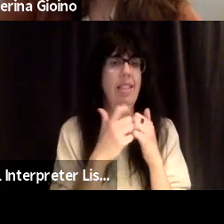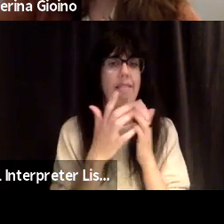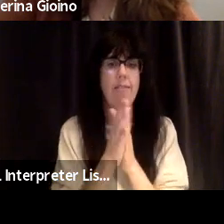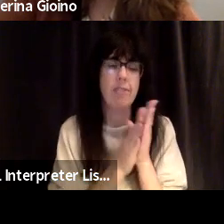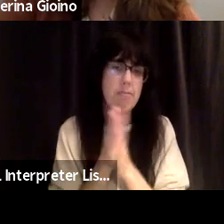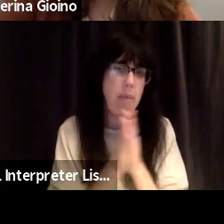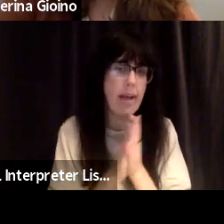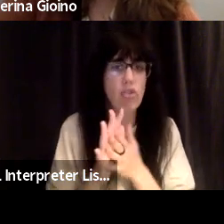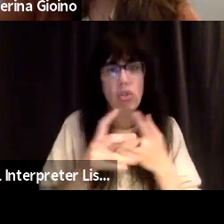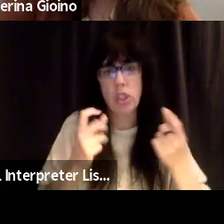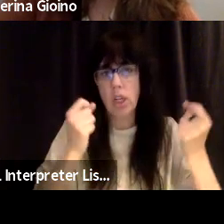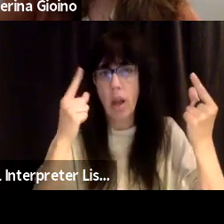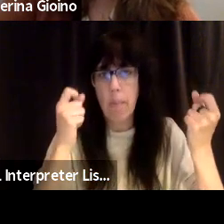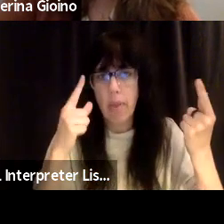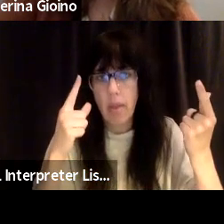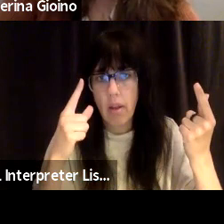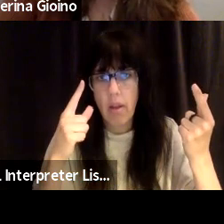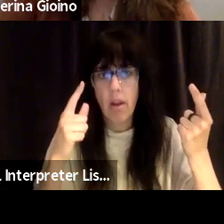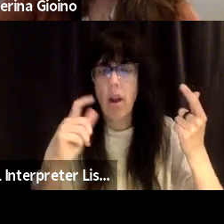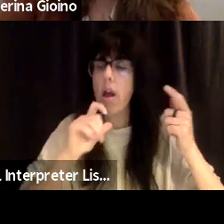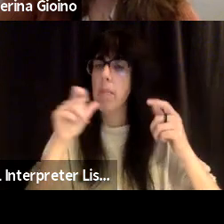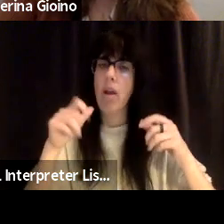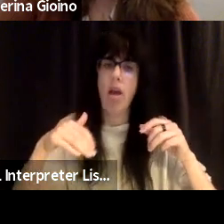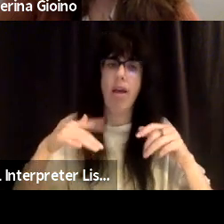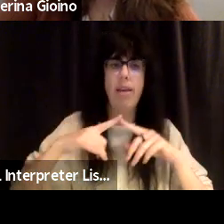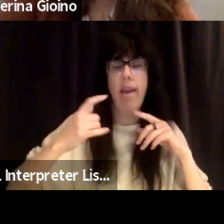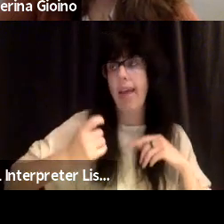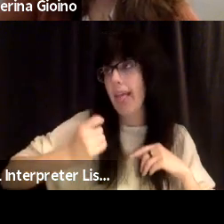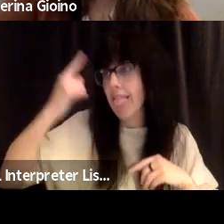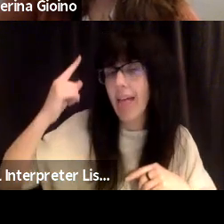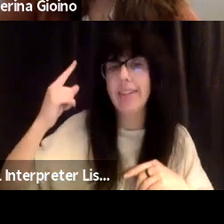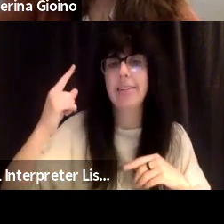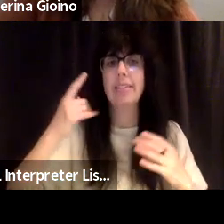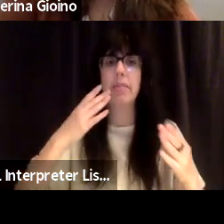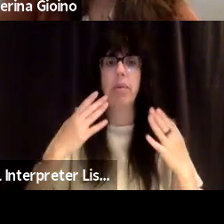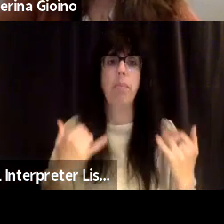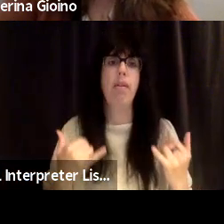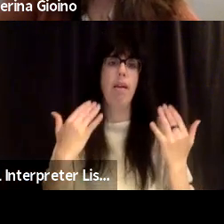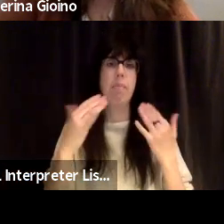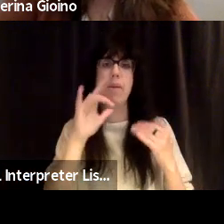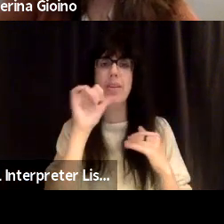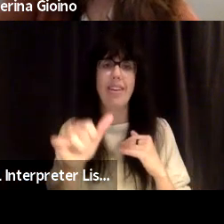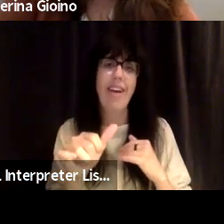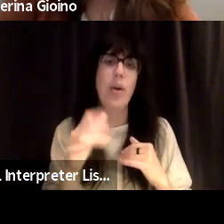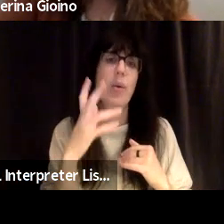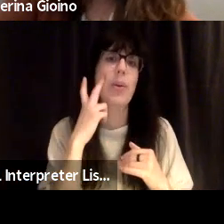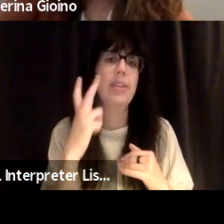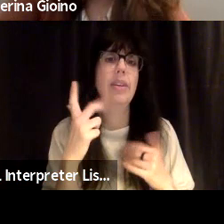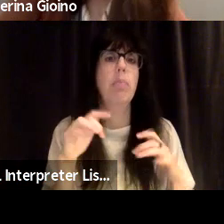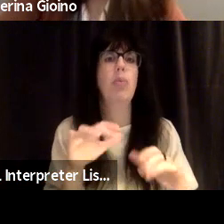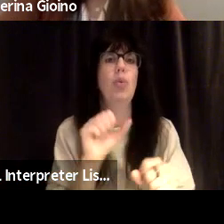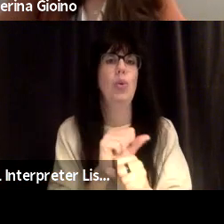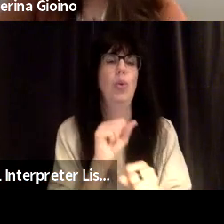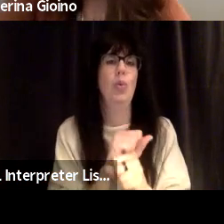I can. I've got a lot of work to do. I'm not enlightened yet. Maybe in this lifetime, maybe not. We'll see where the journey takes me. But I'm doing the work. I'm